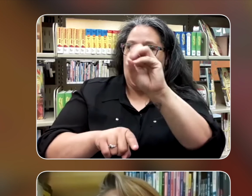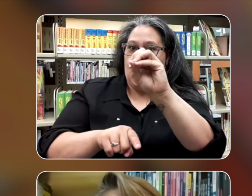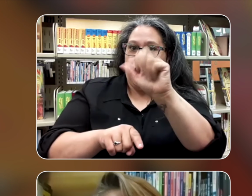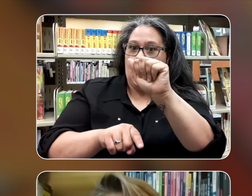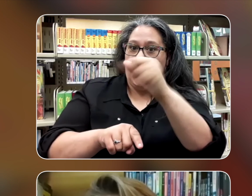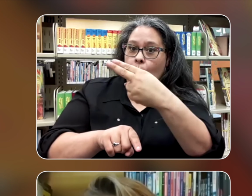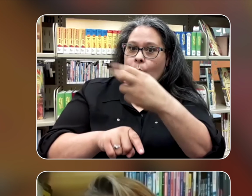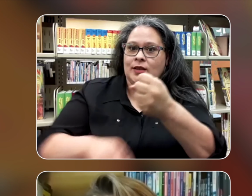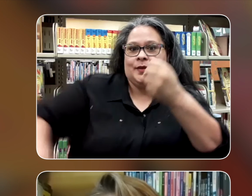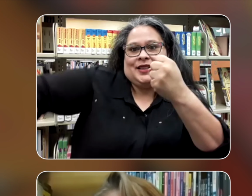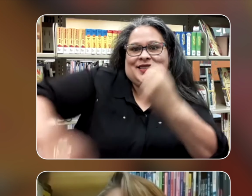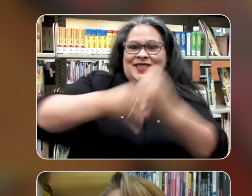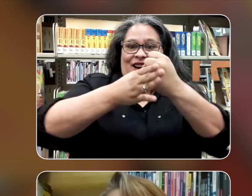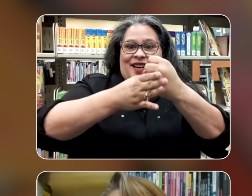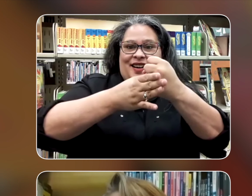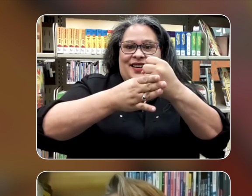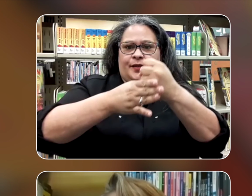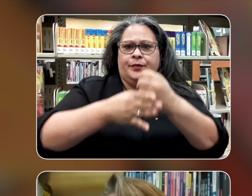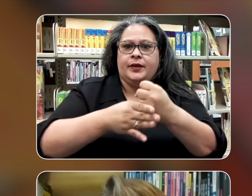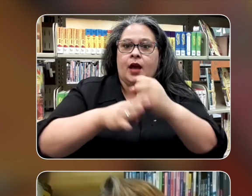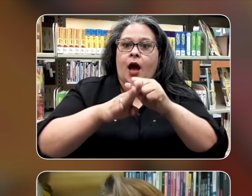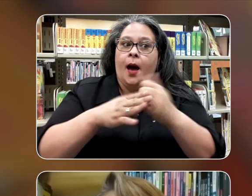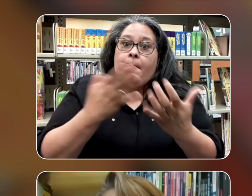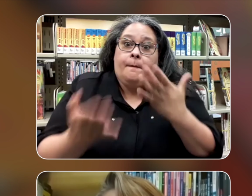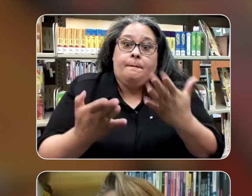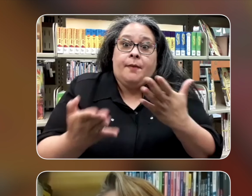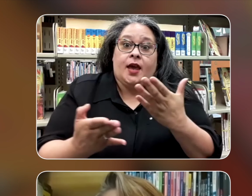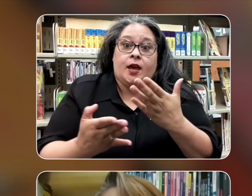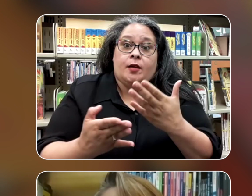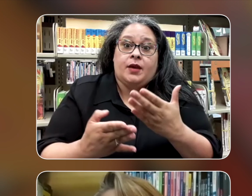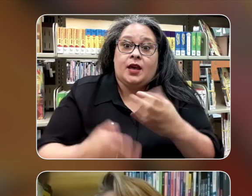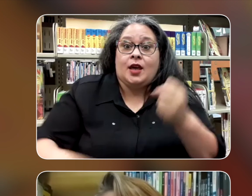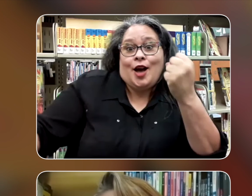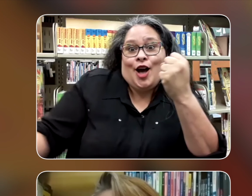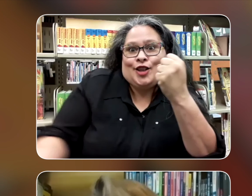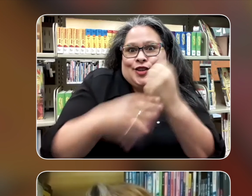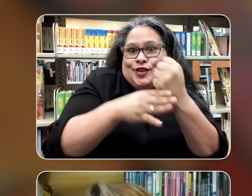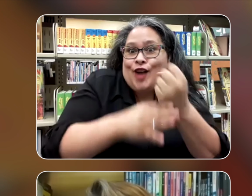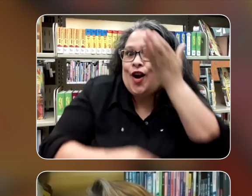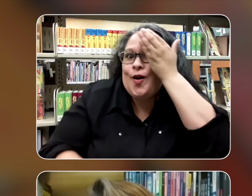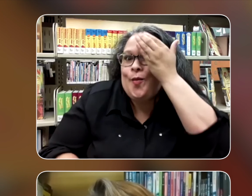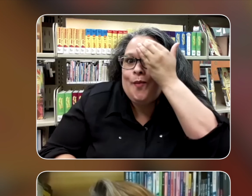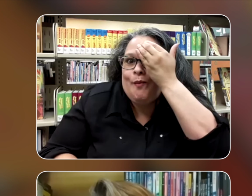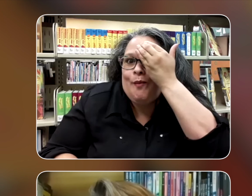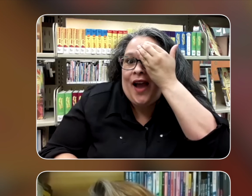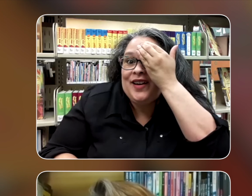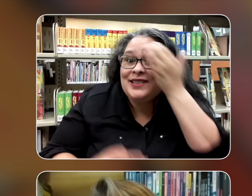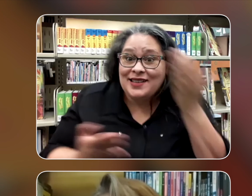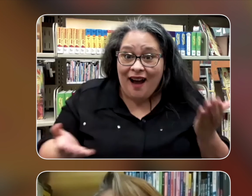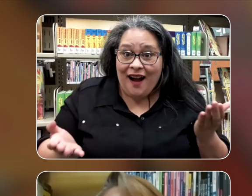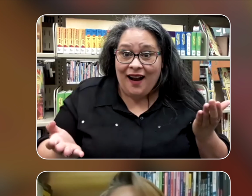play soccer. How about soccer playing pirates, I